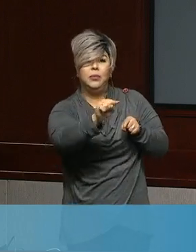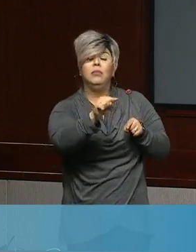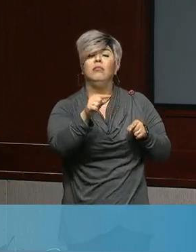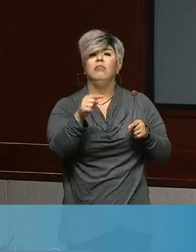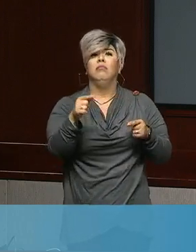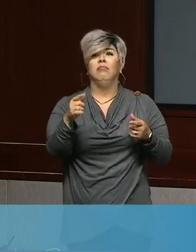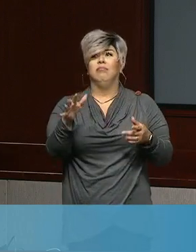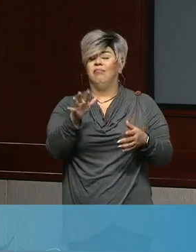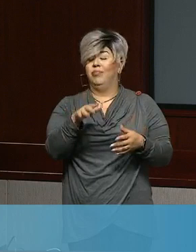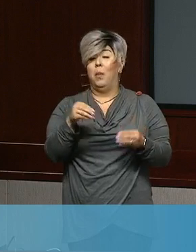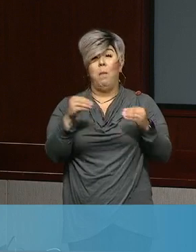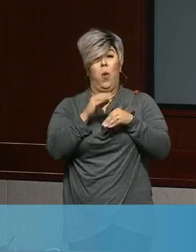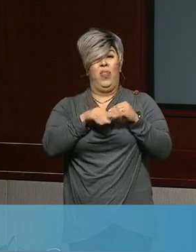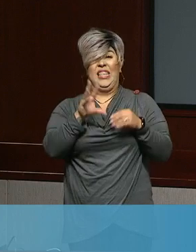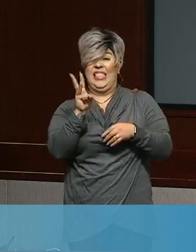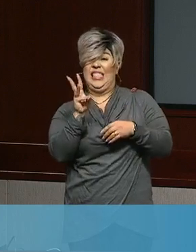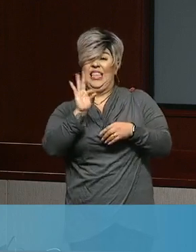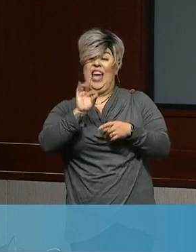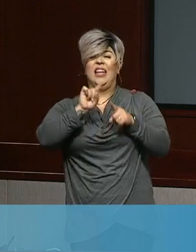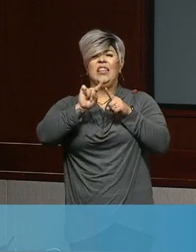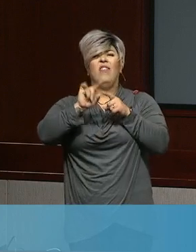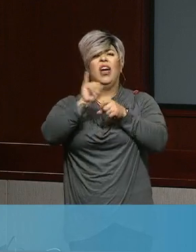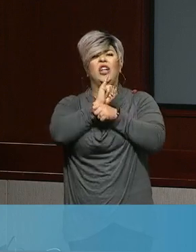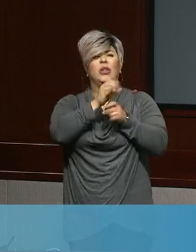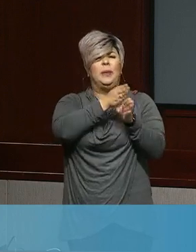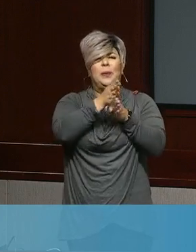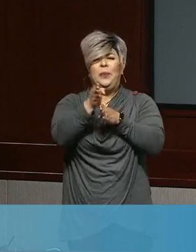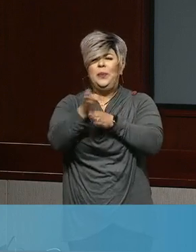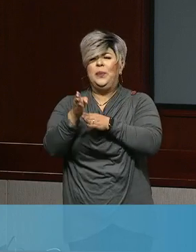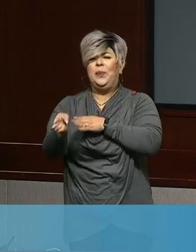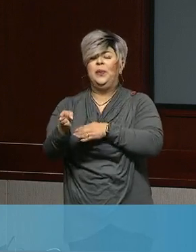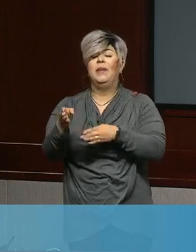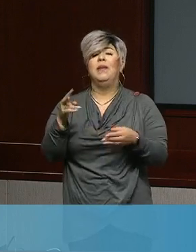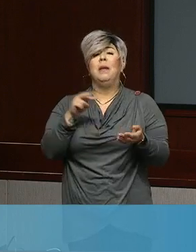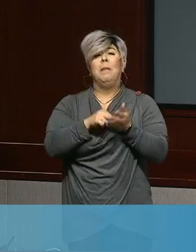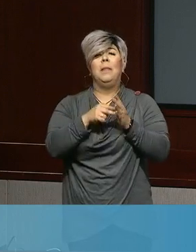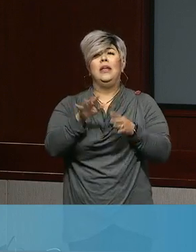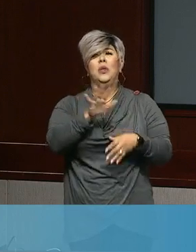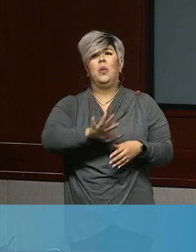across 69 different industries, representing a cumulative